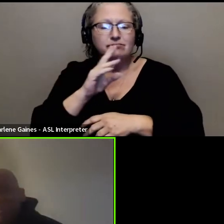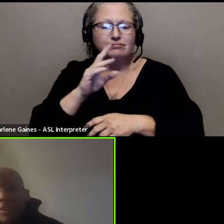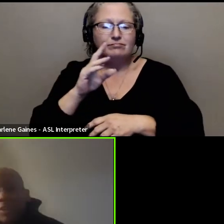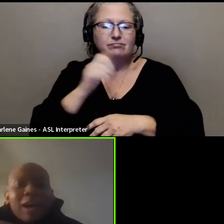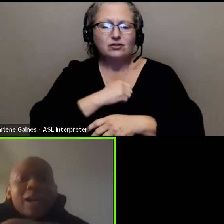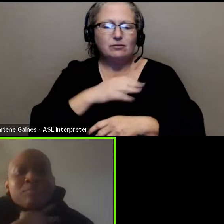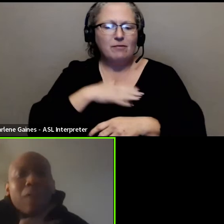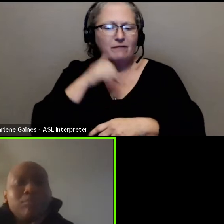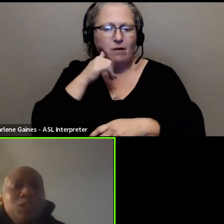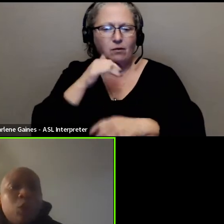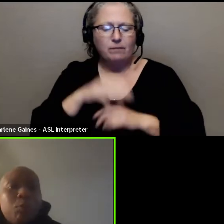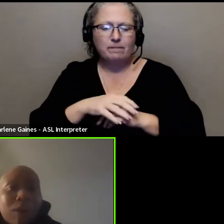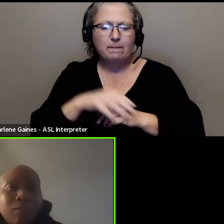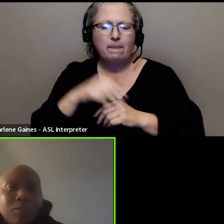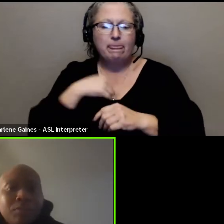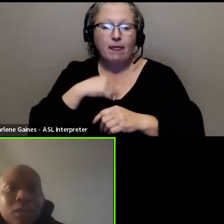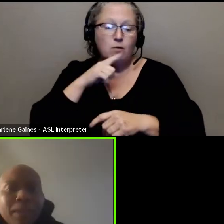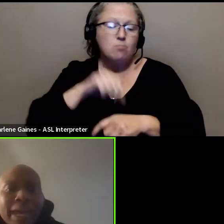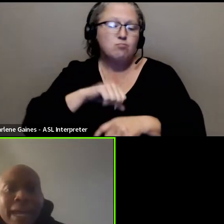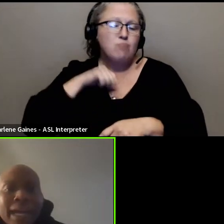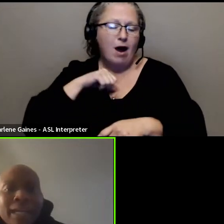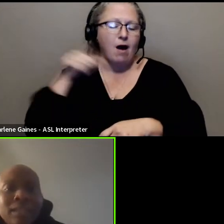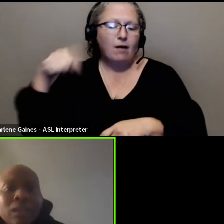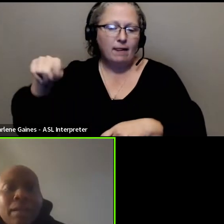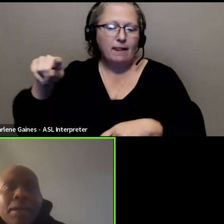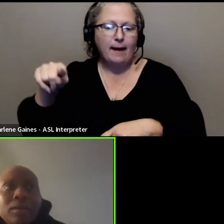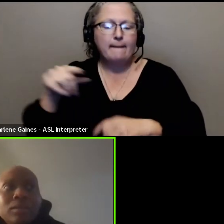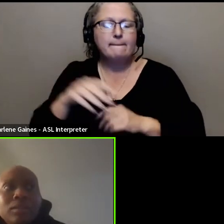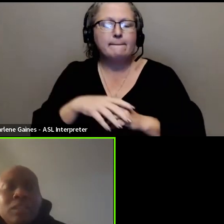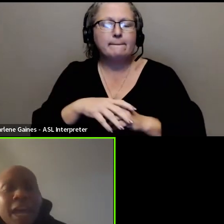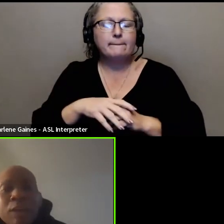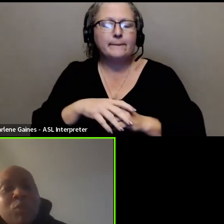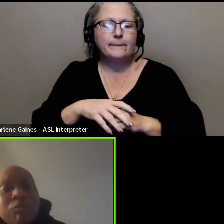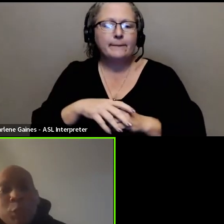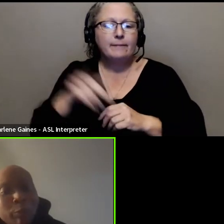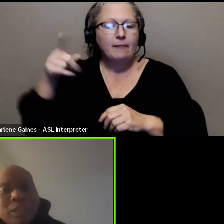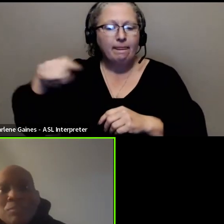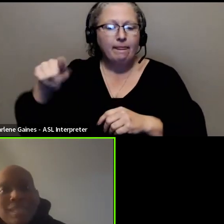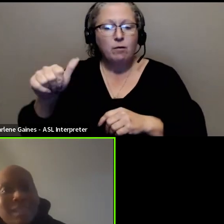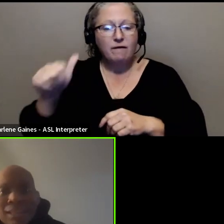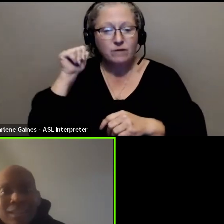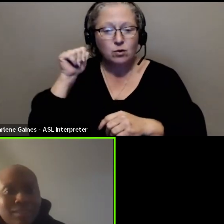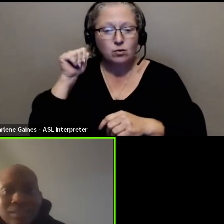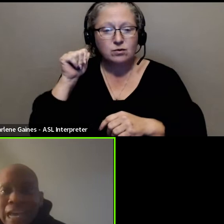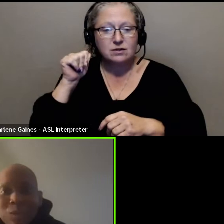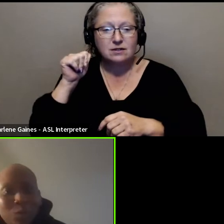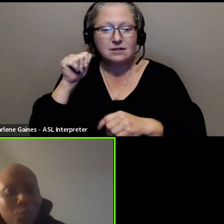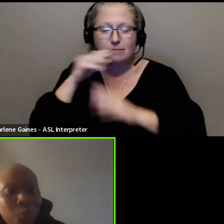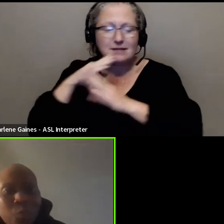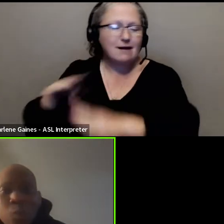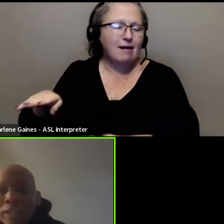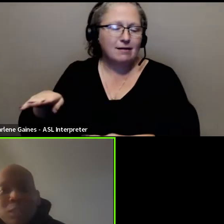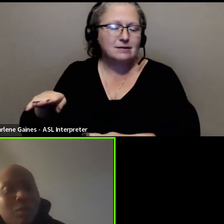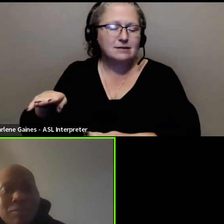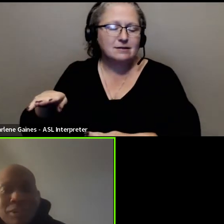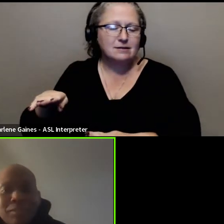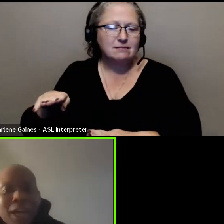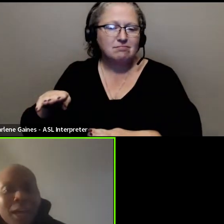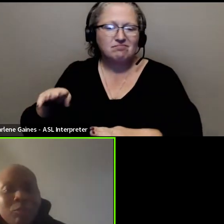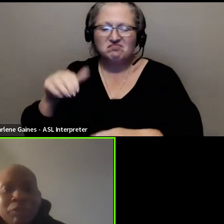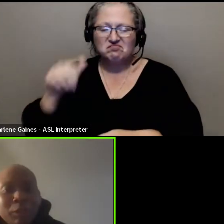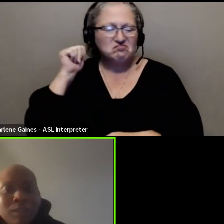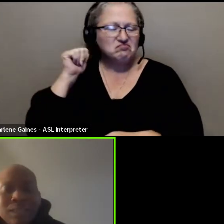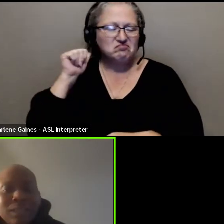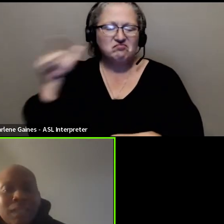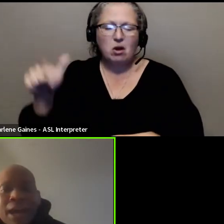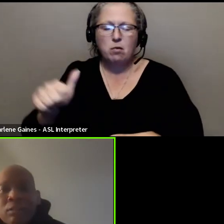my phone. I'm just so proud of them, and they refuse to be silent. whatsoever.